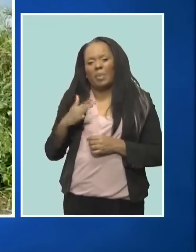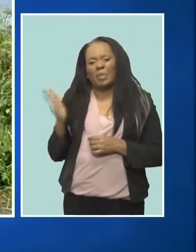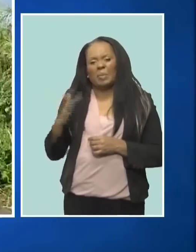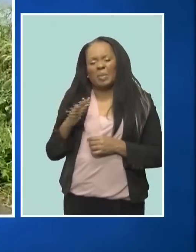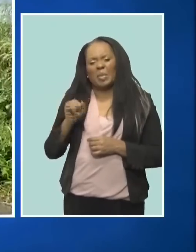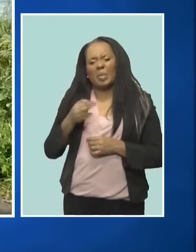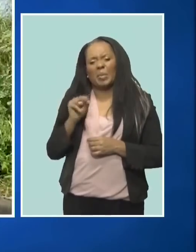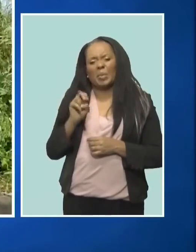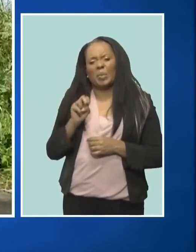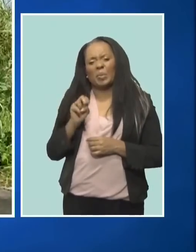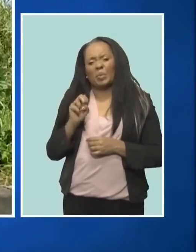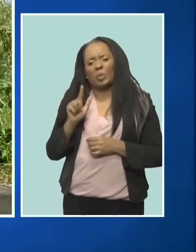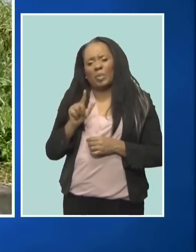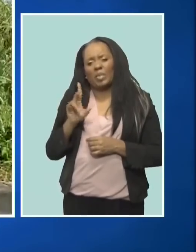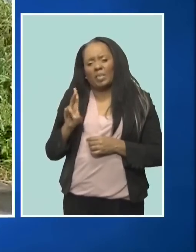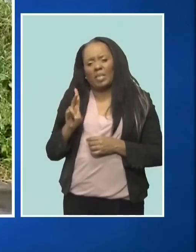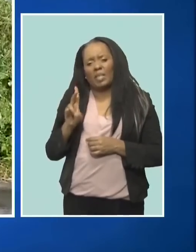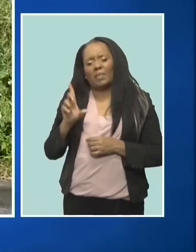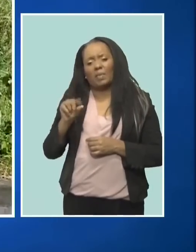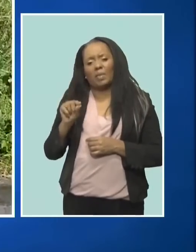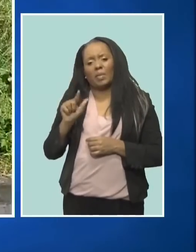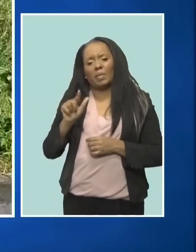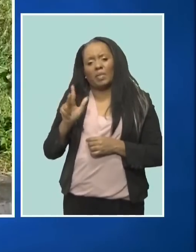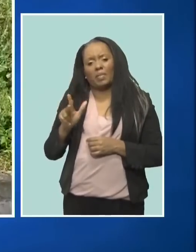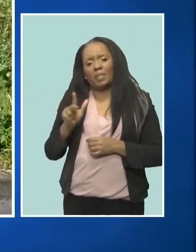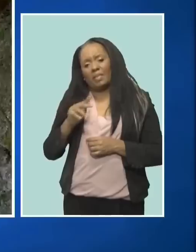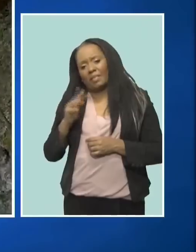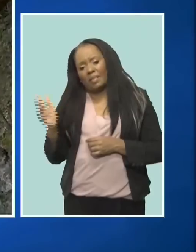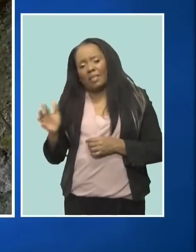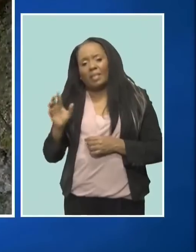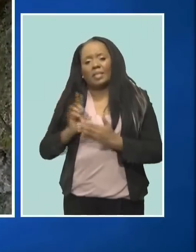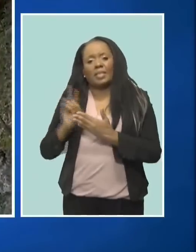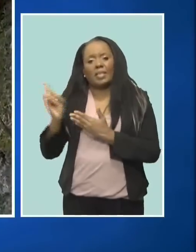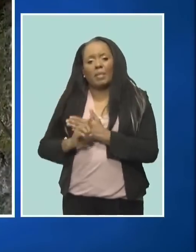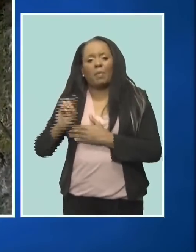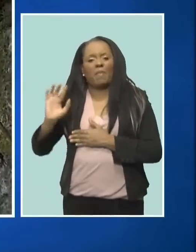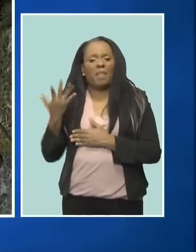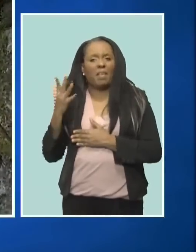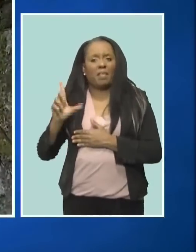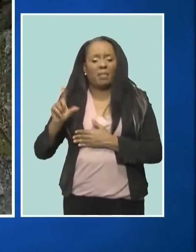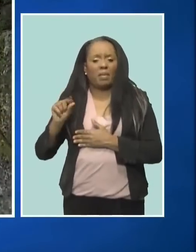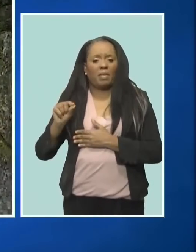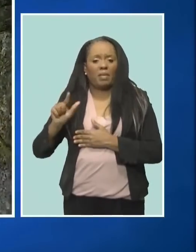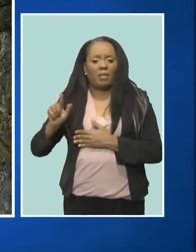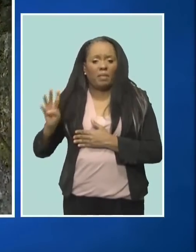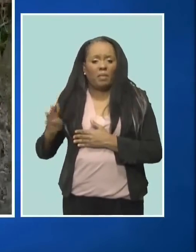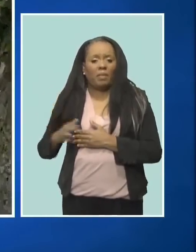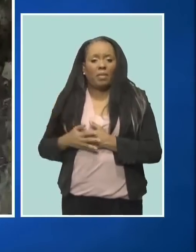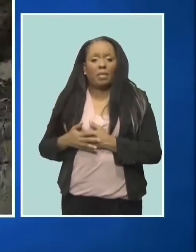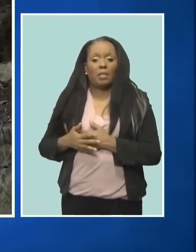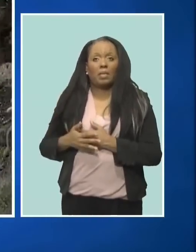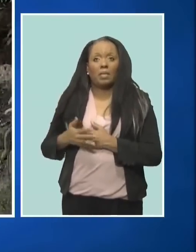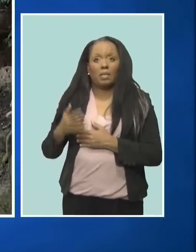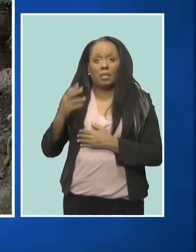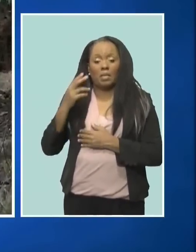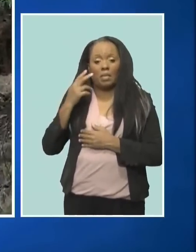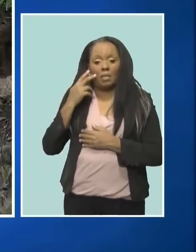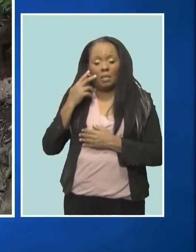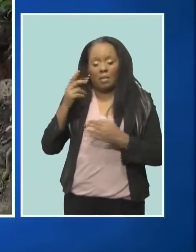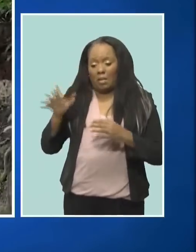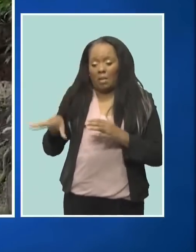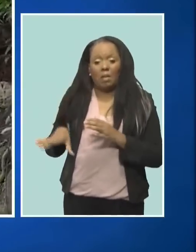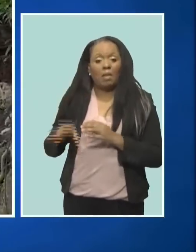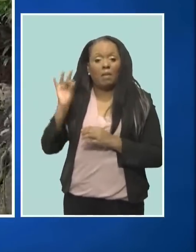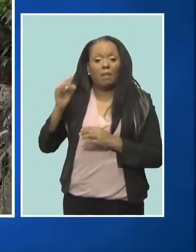27, 2023 and December 5th, 2024. Tate's body was among the human remains discovered in a